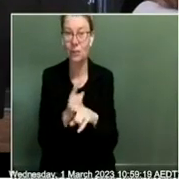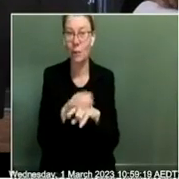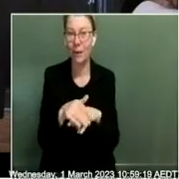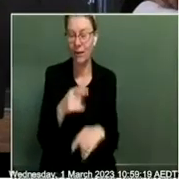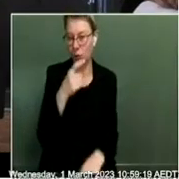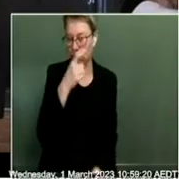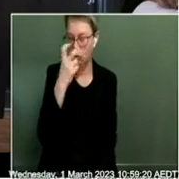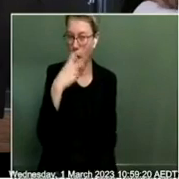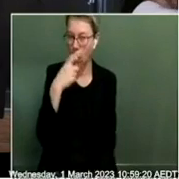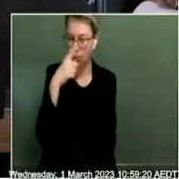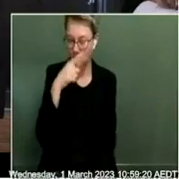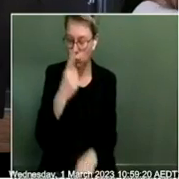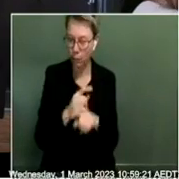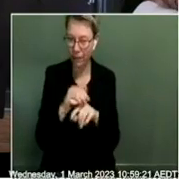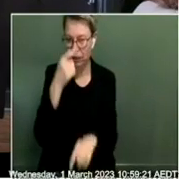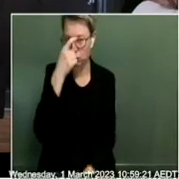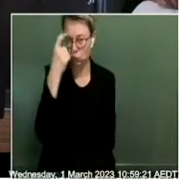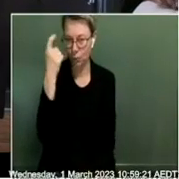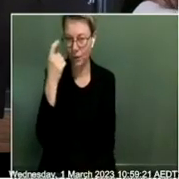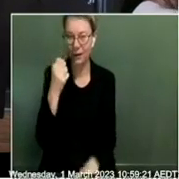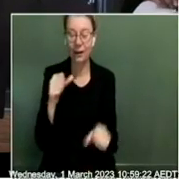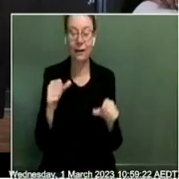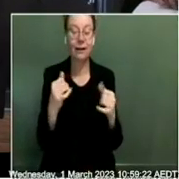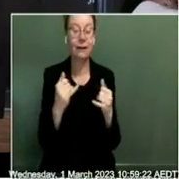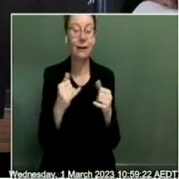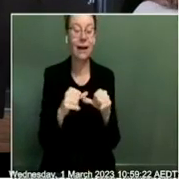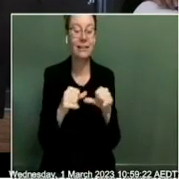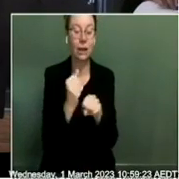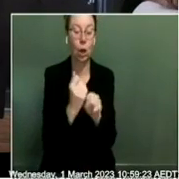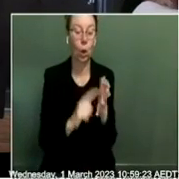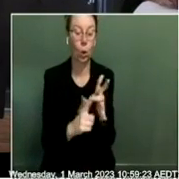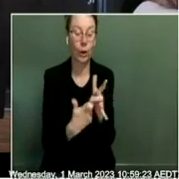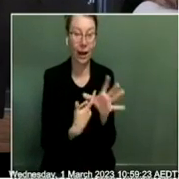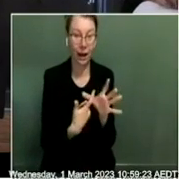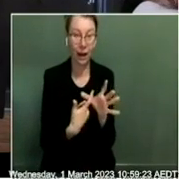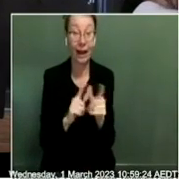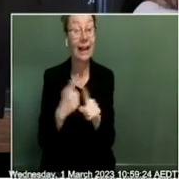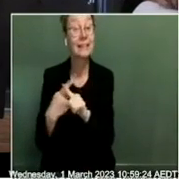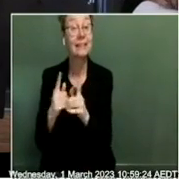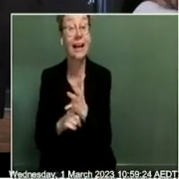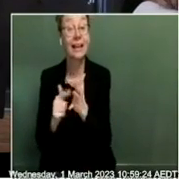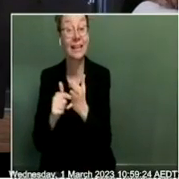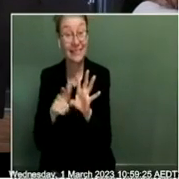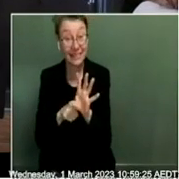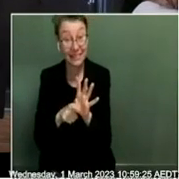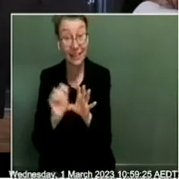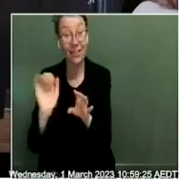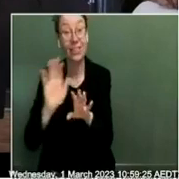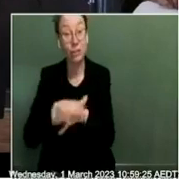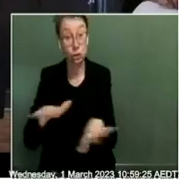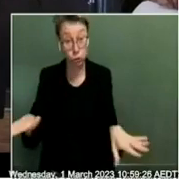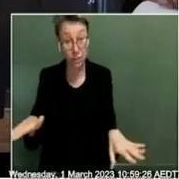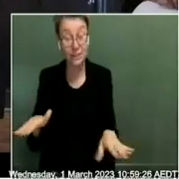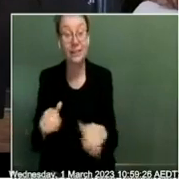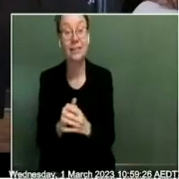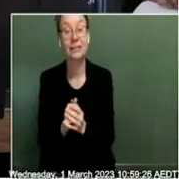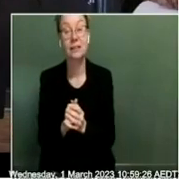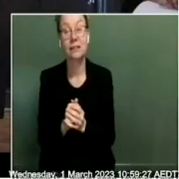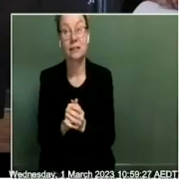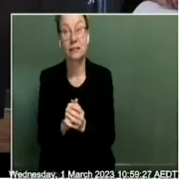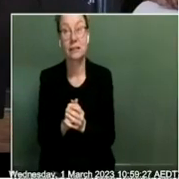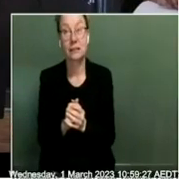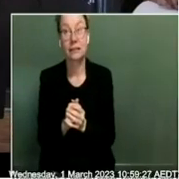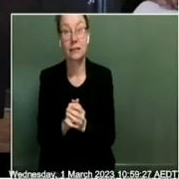Uncle Ronnie, Auntie Letty, and their children, and how they, well, after all their